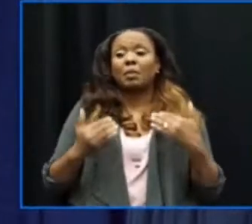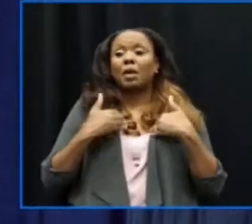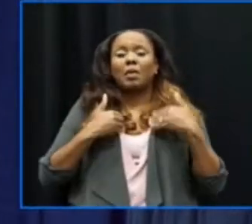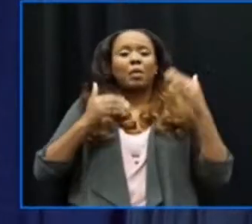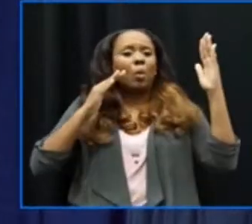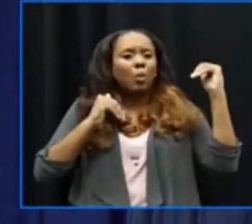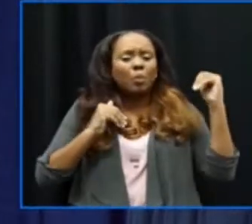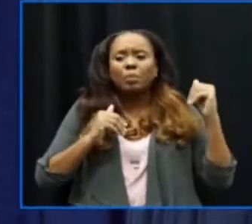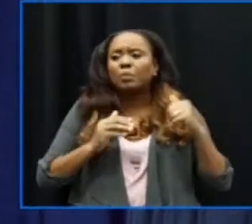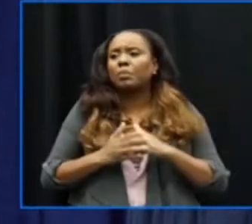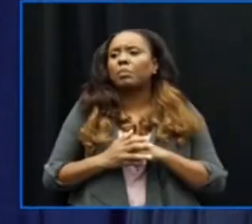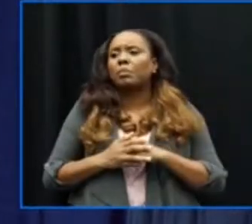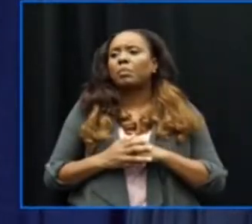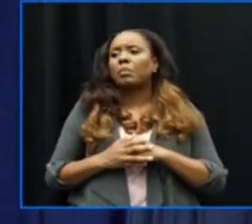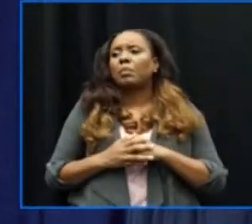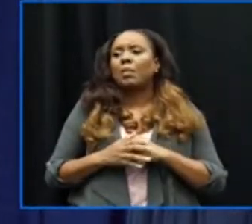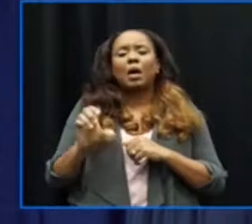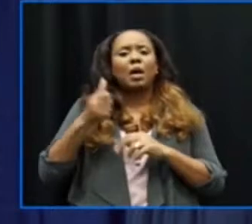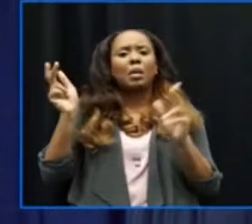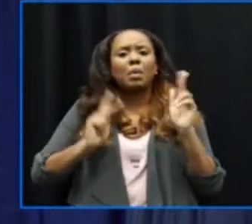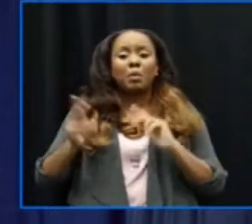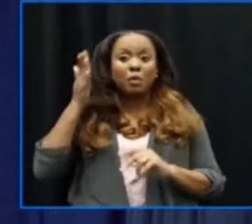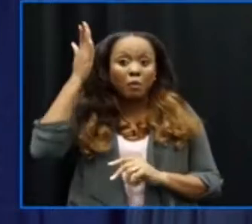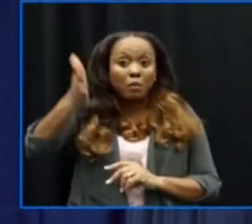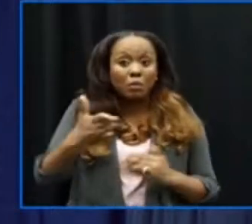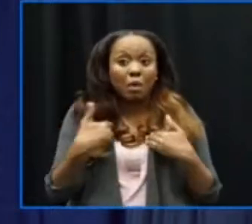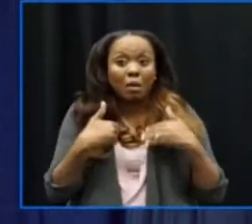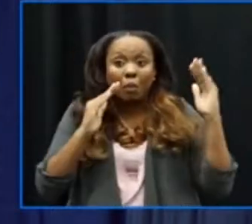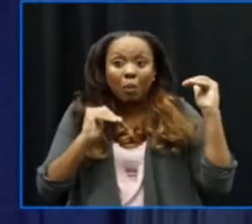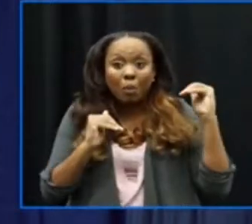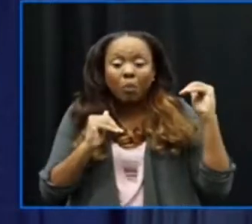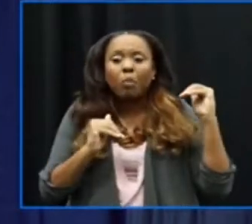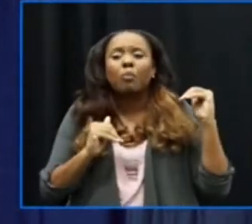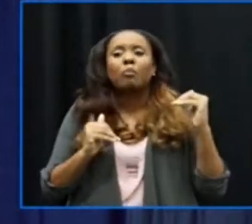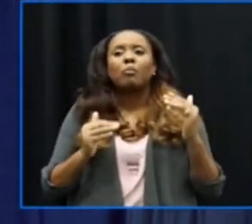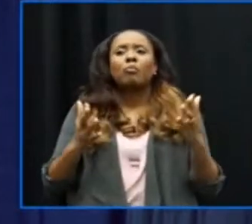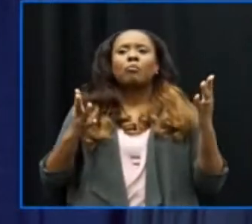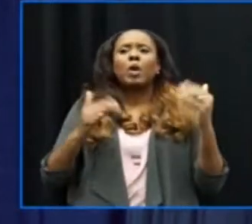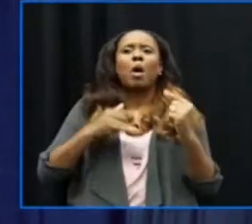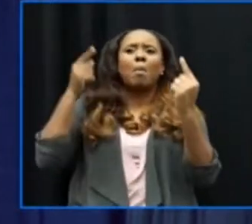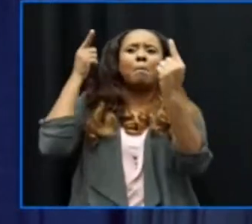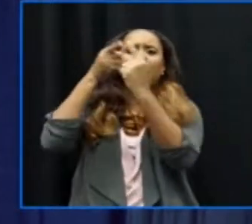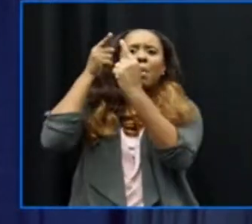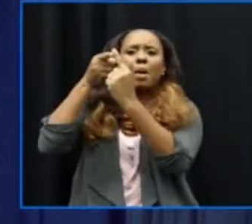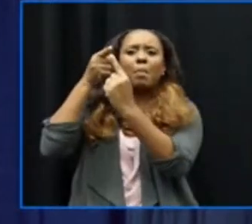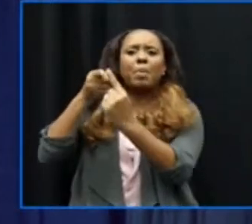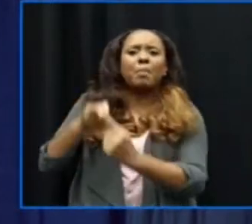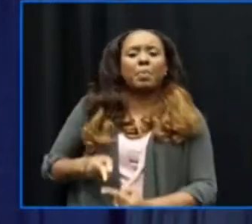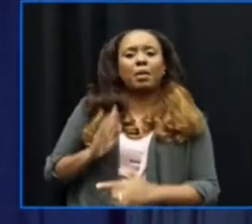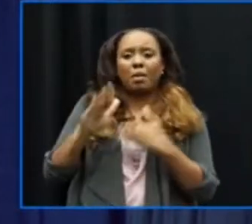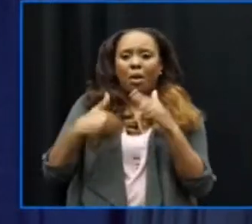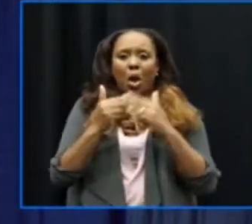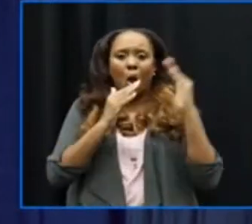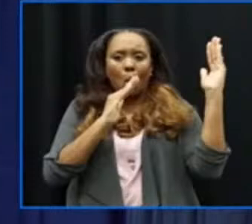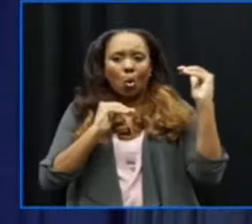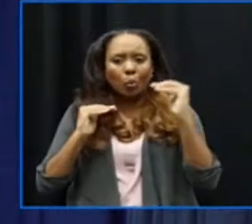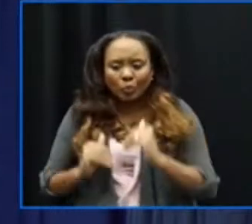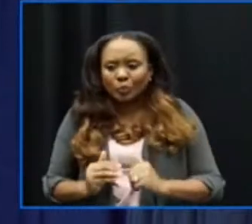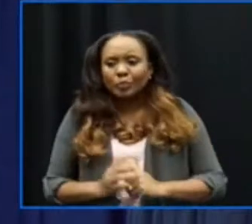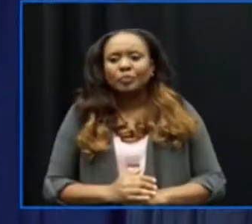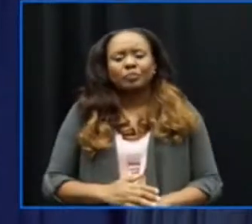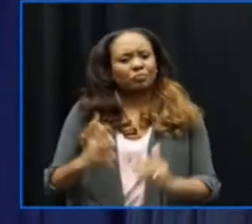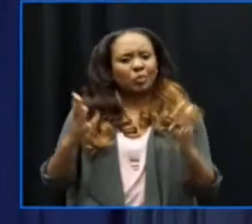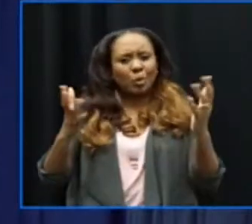and maintaining the Bajan way of life and the quality of life that we've come to enjoy and to